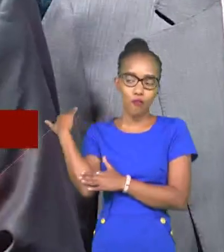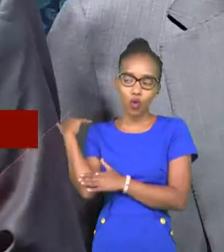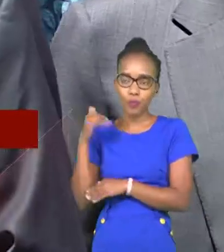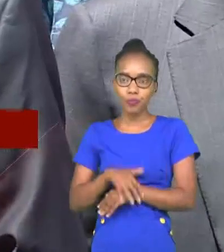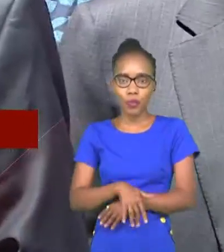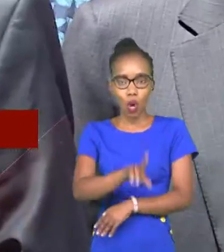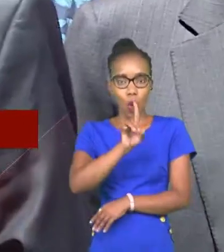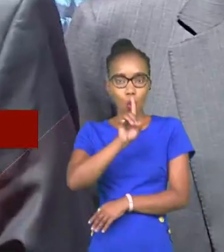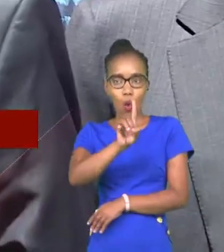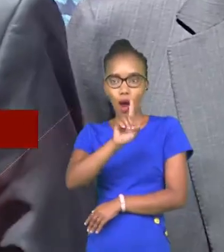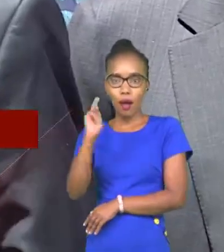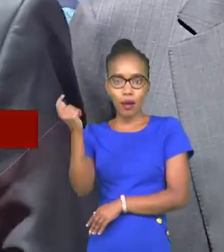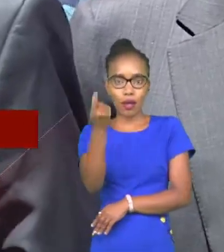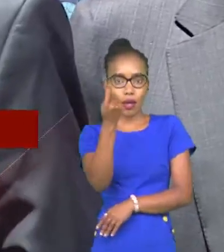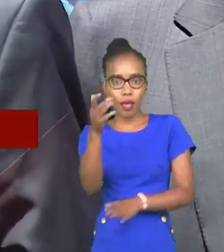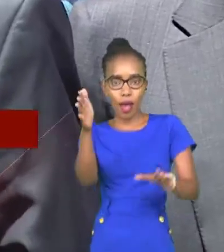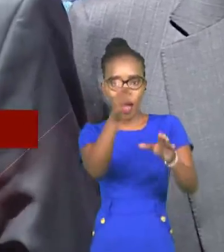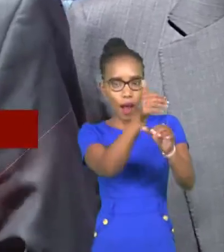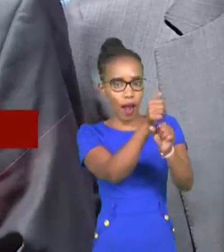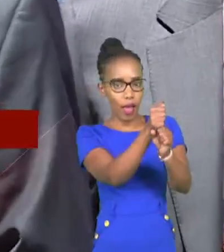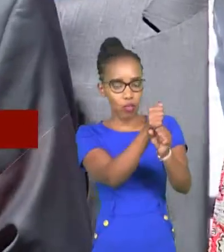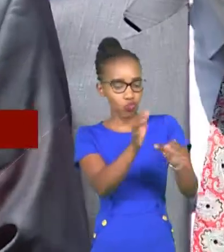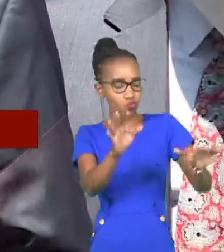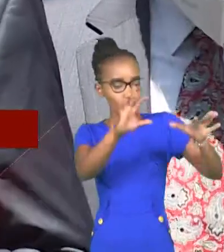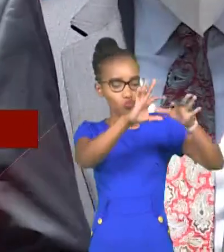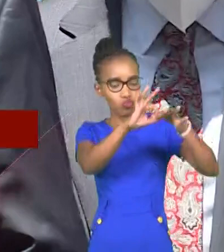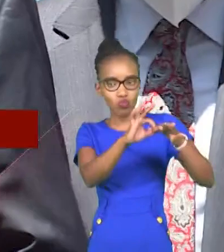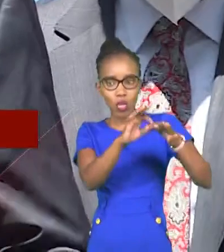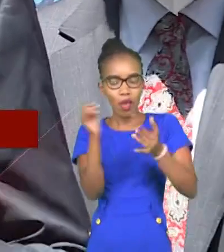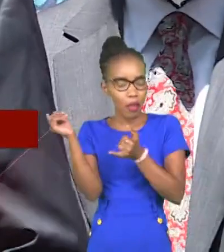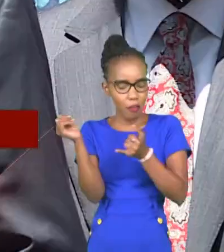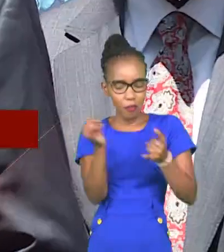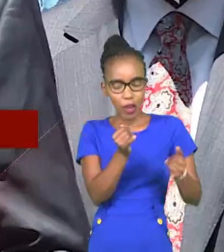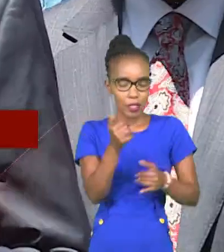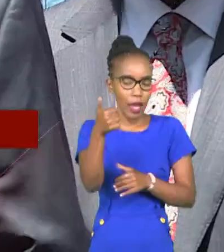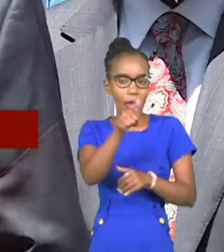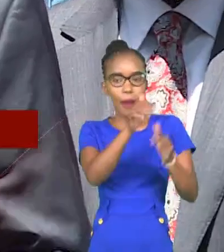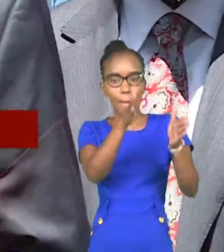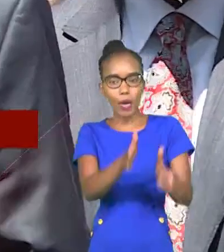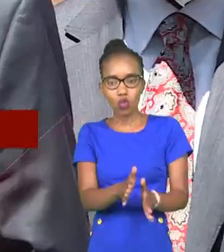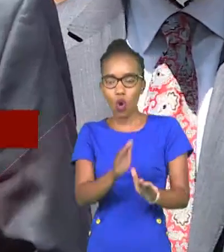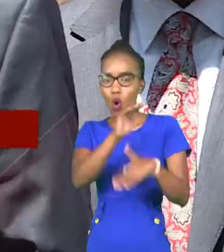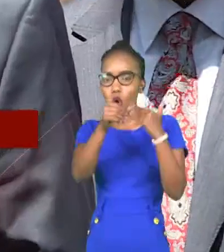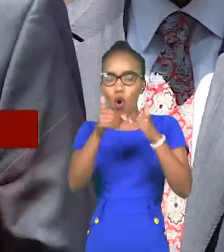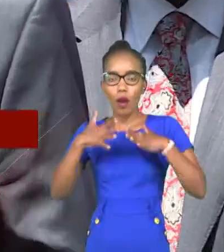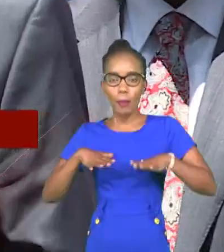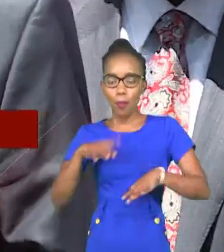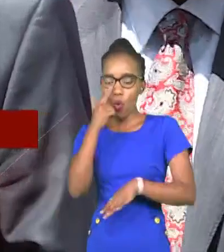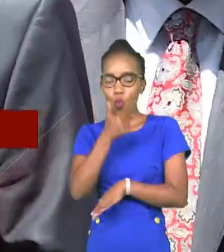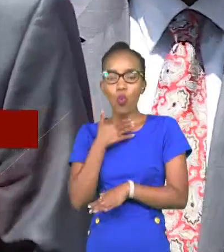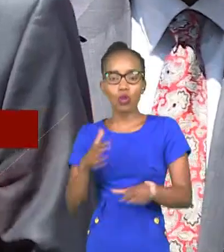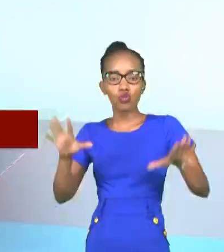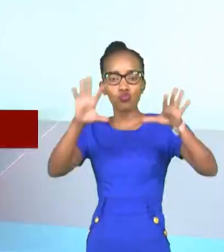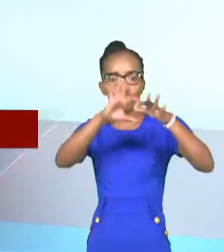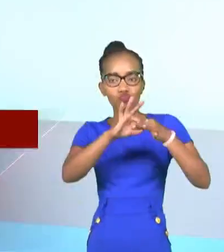One Kenya Alliance comes together, and we invite anybody and everybody who wants a united Kenya to come